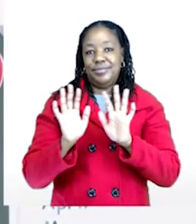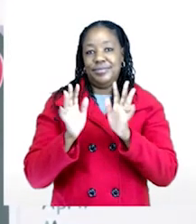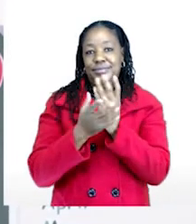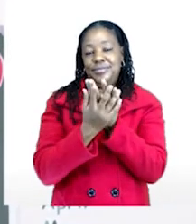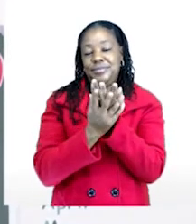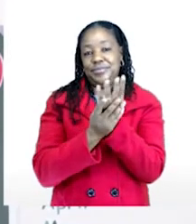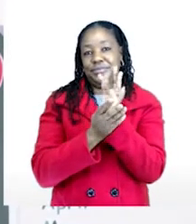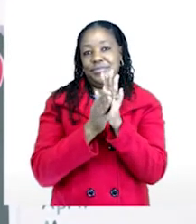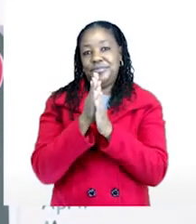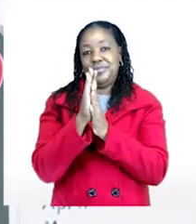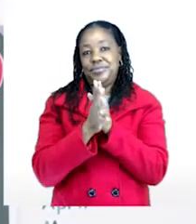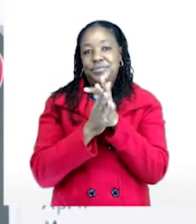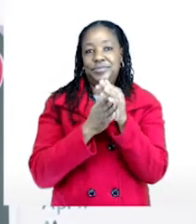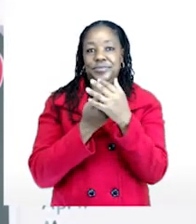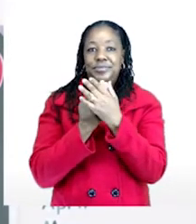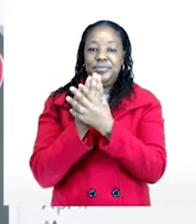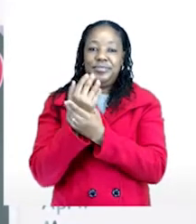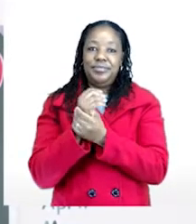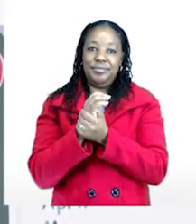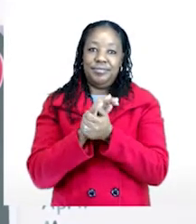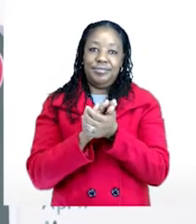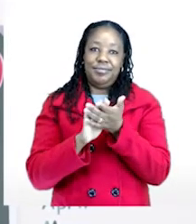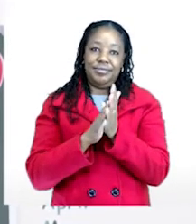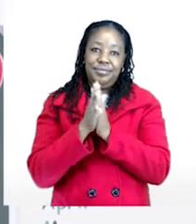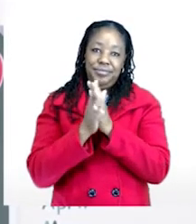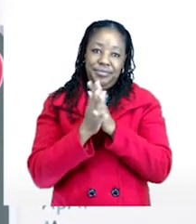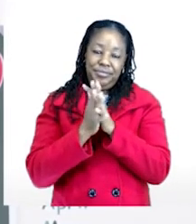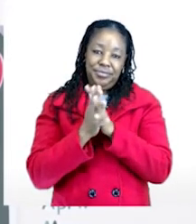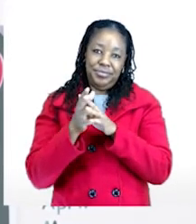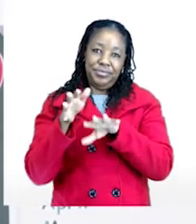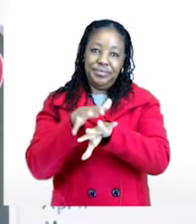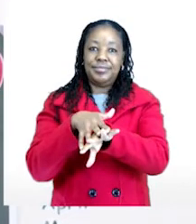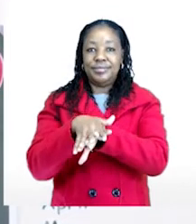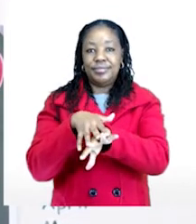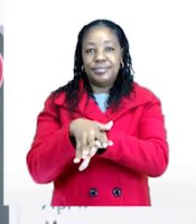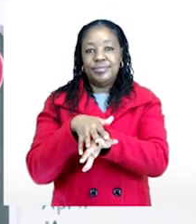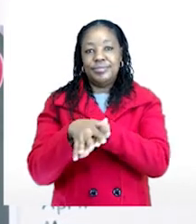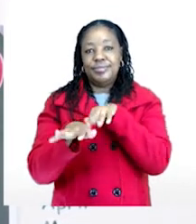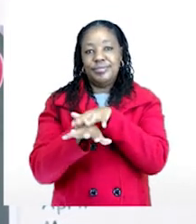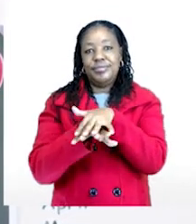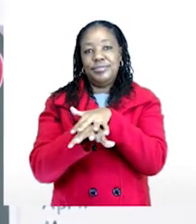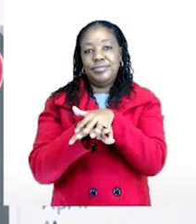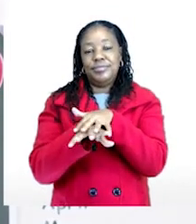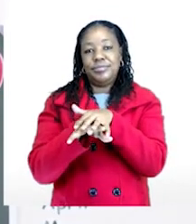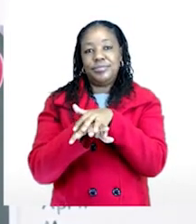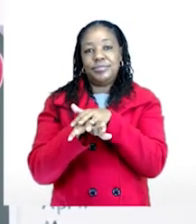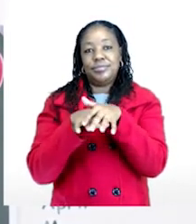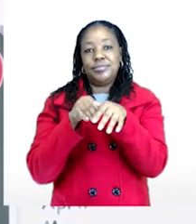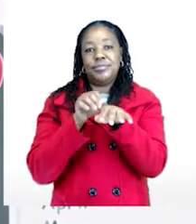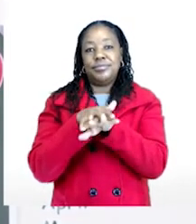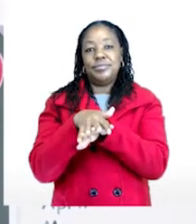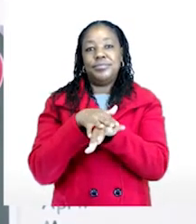mine are clean. We have sanitized. Rub, rub, rub your hands